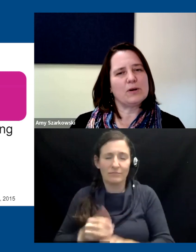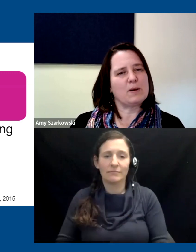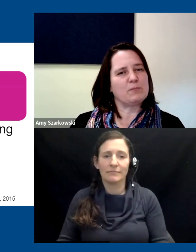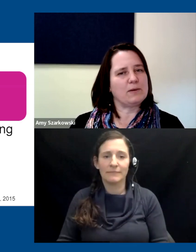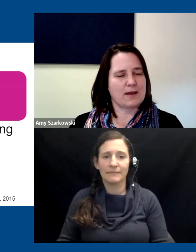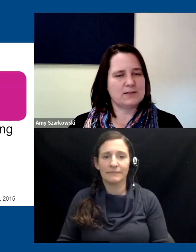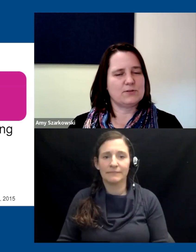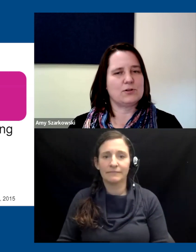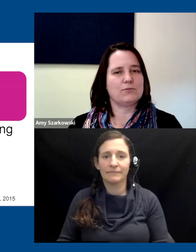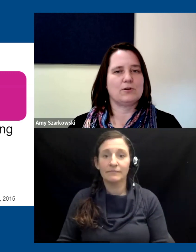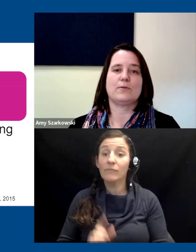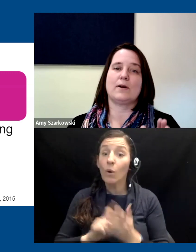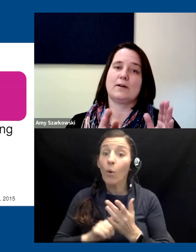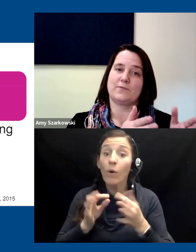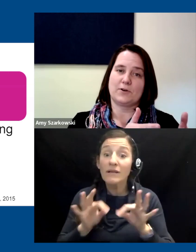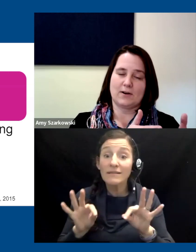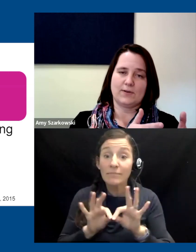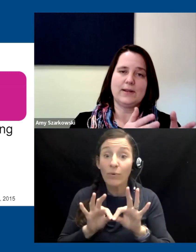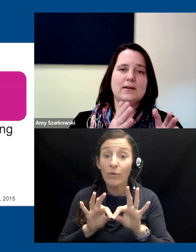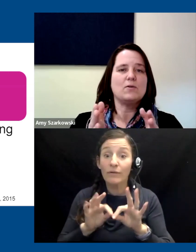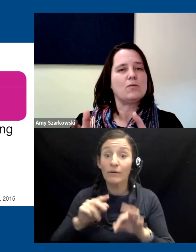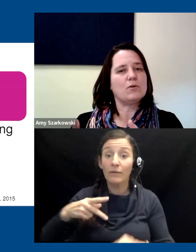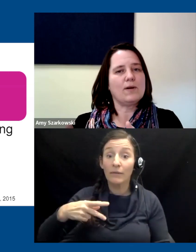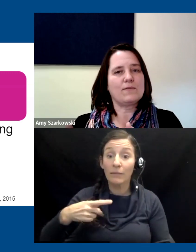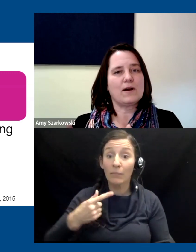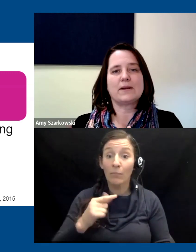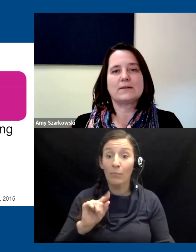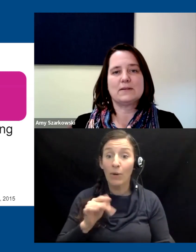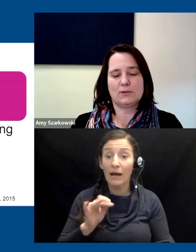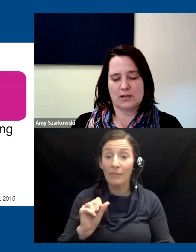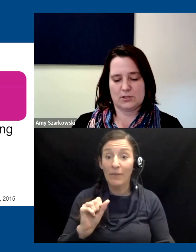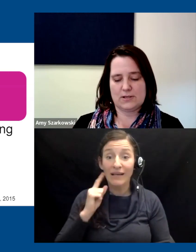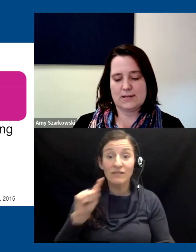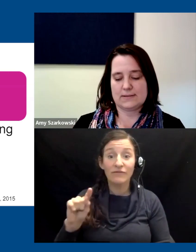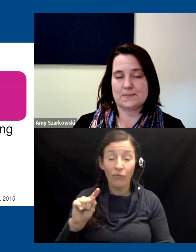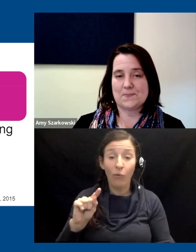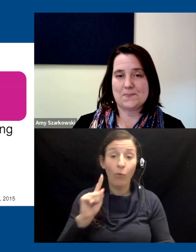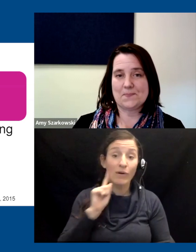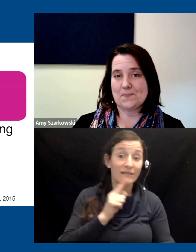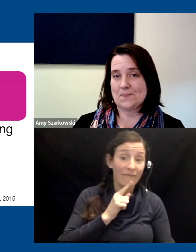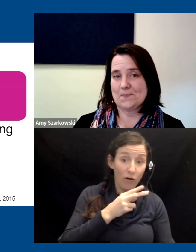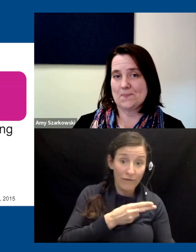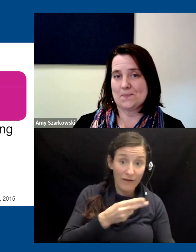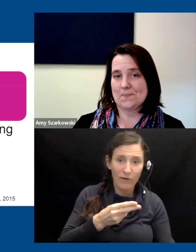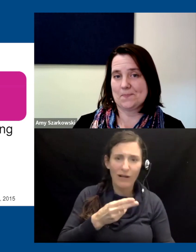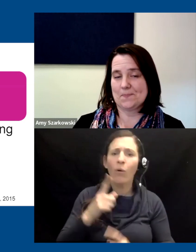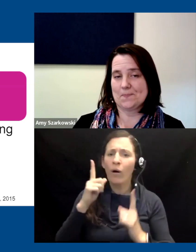What's important about pragmatics for children who are deaf or hard of hearing or who have complex communication needs?